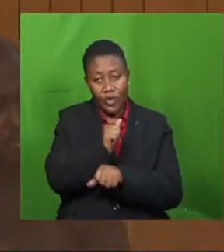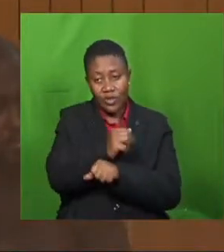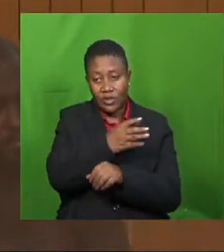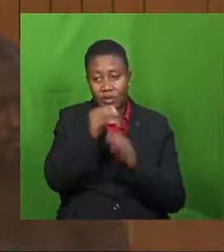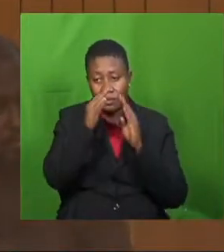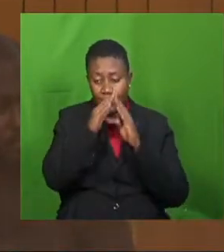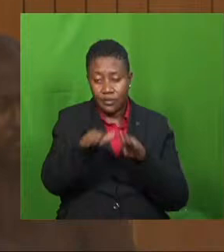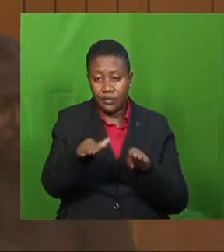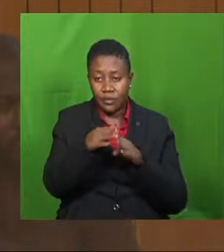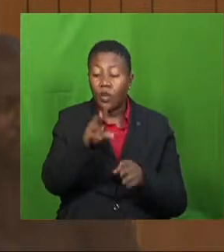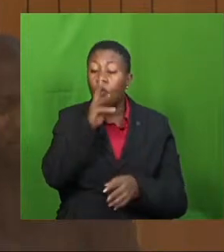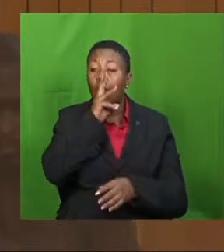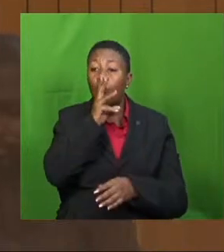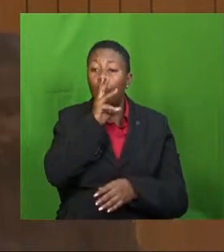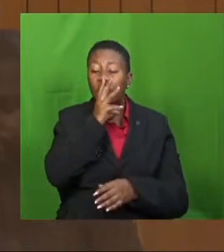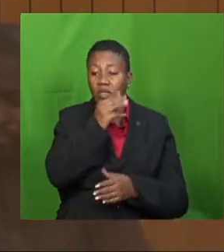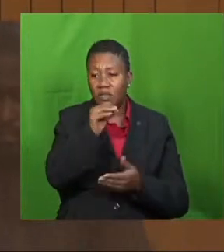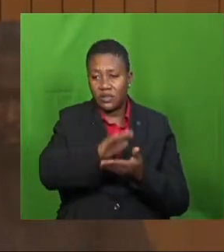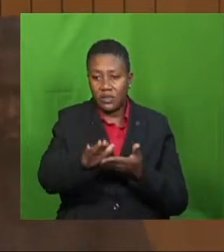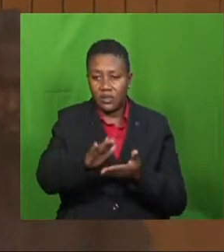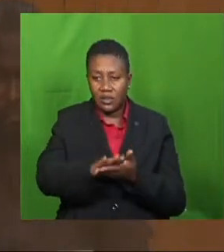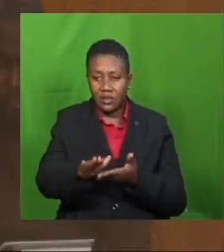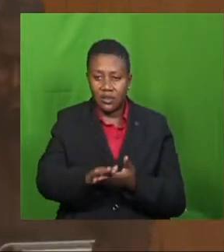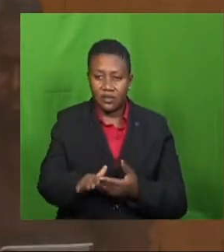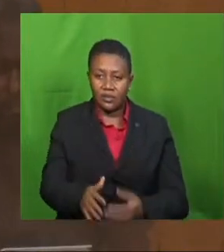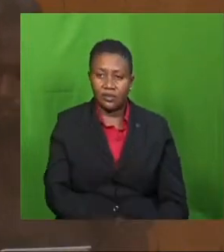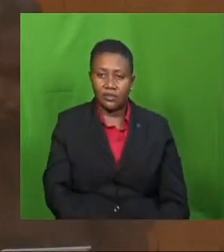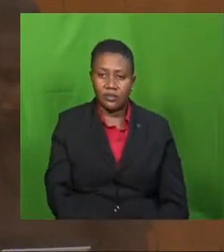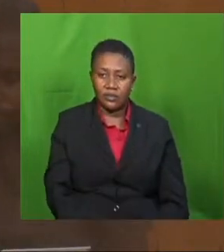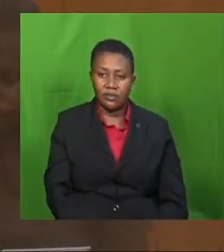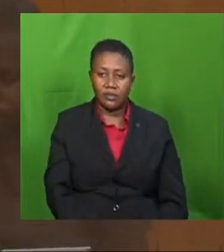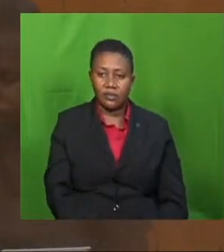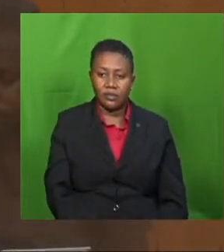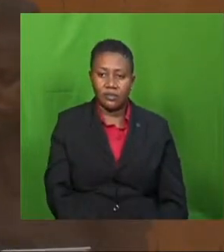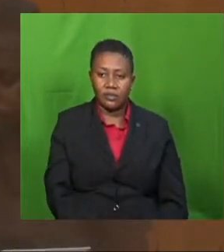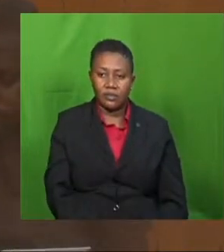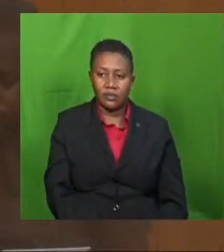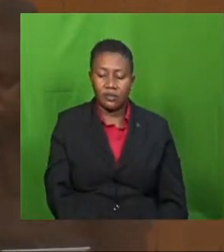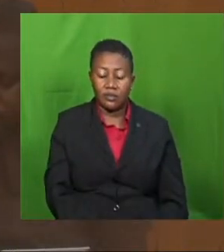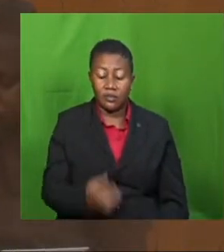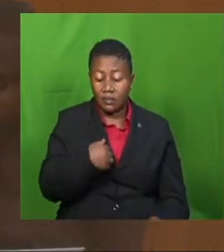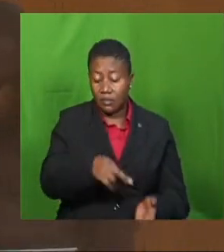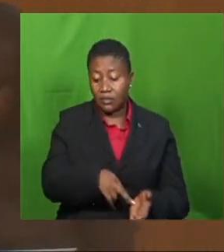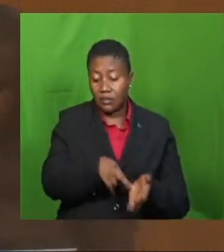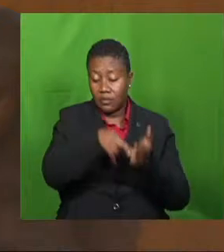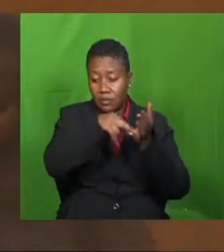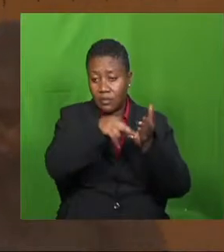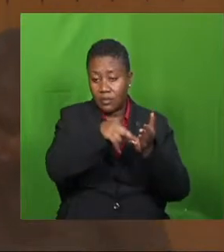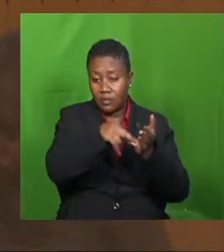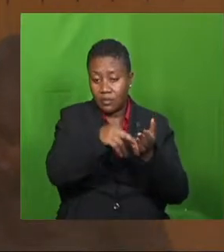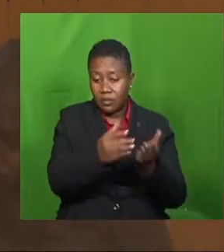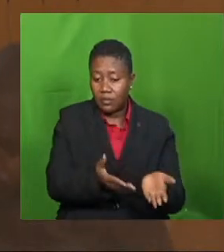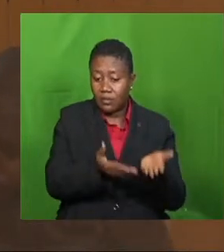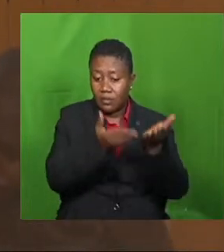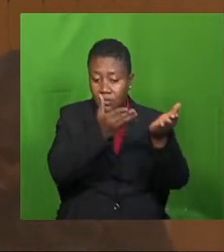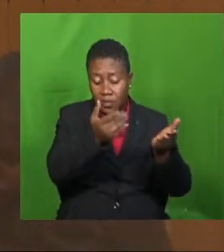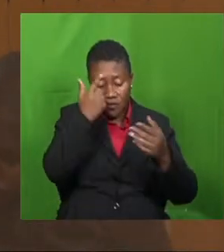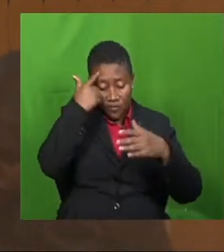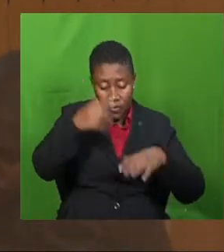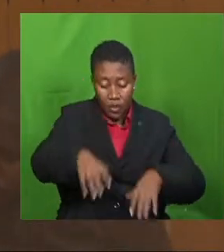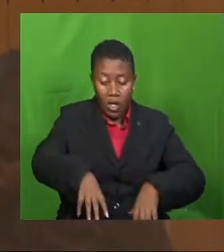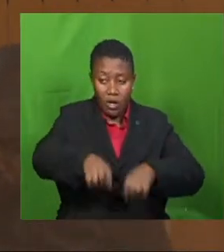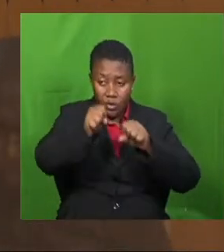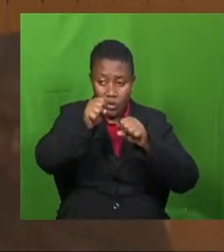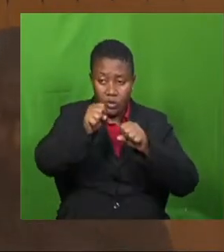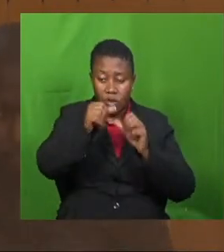Water and sanitation. Water and sanitation. Thank you, Mr. Speaker. Mr. Speaker, I rise to move for the adoption of item